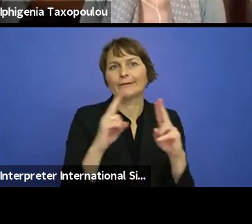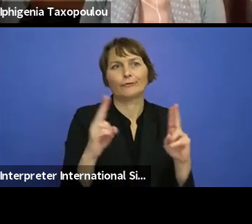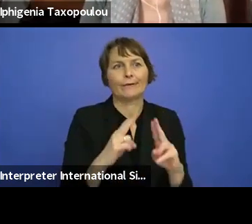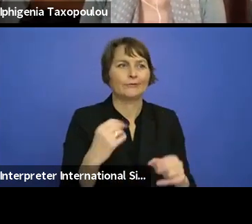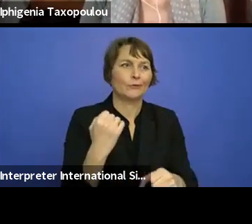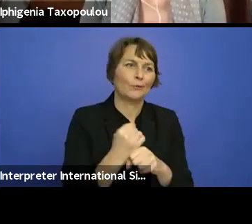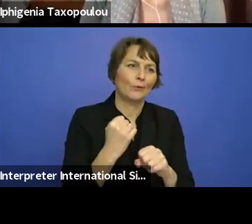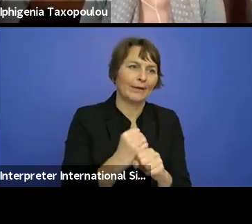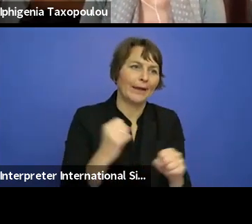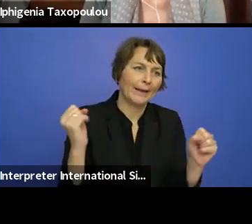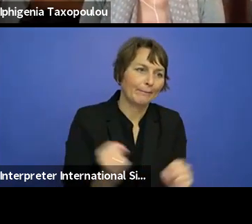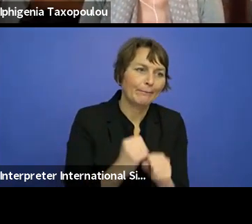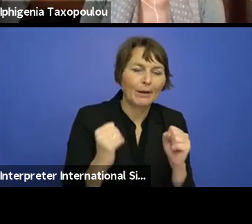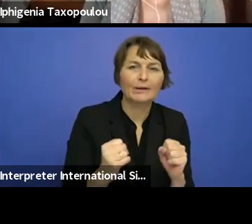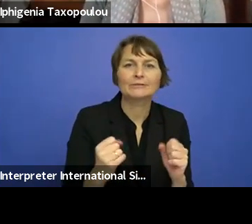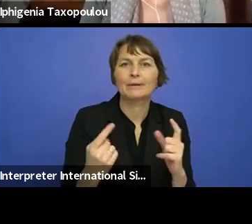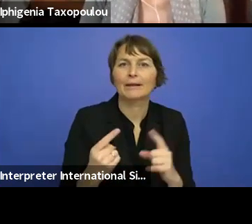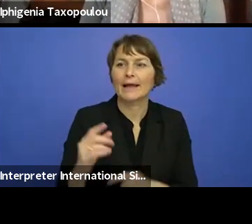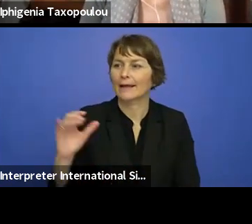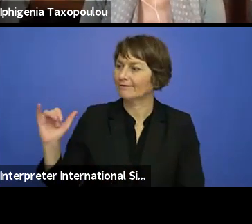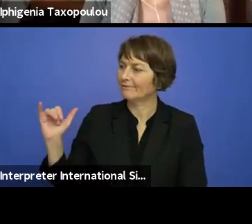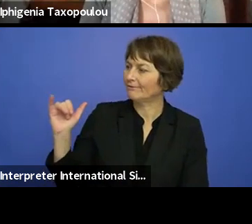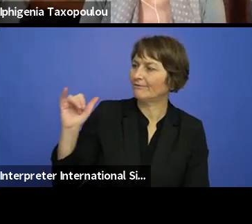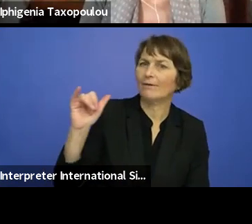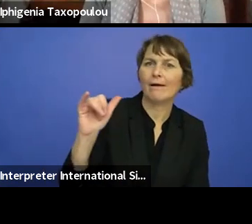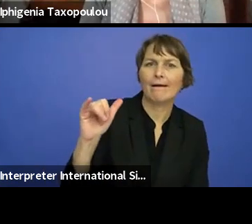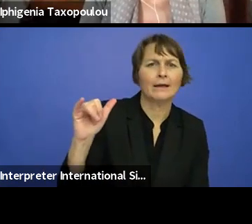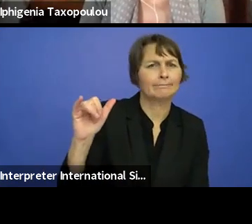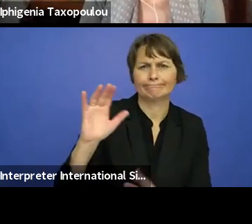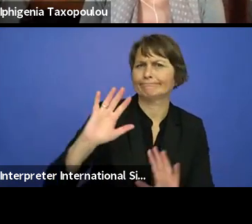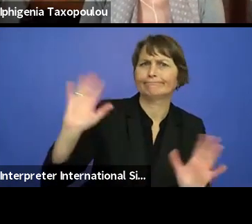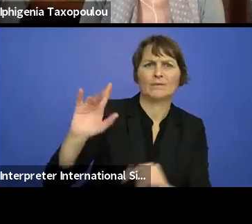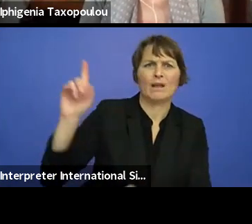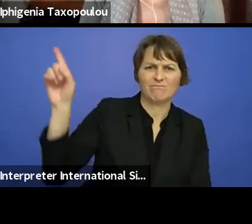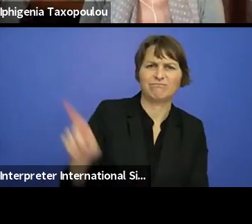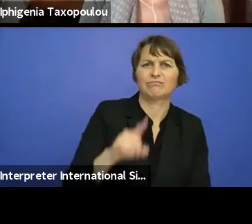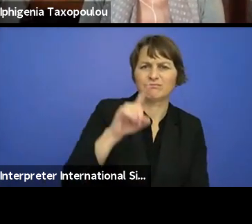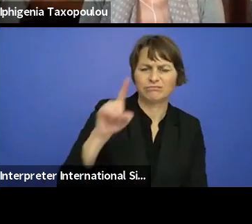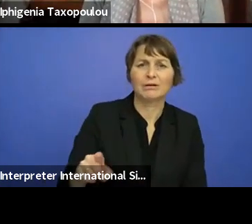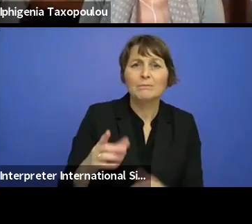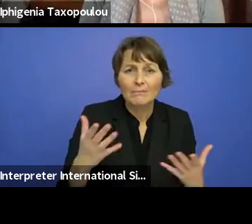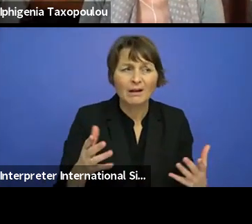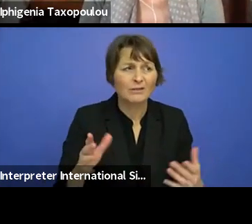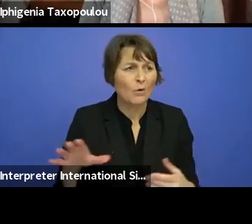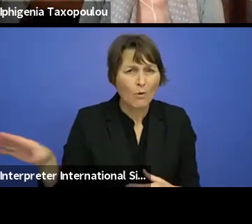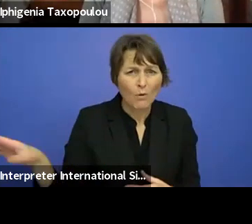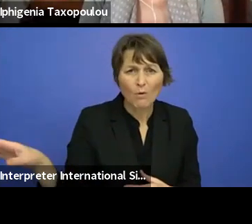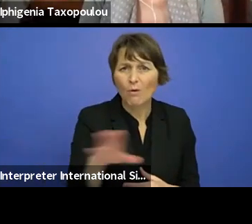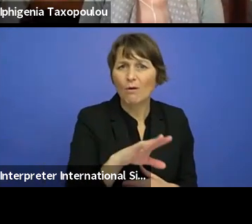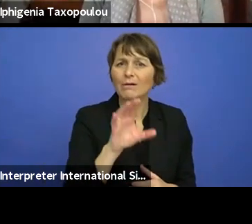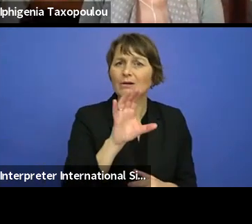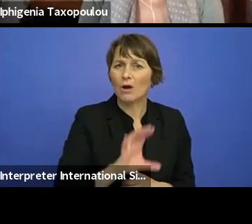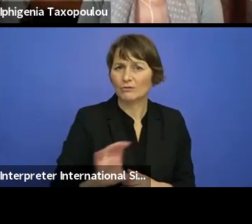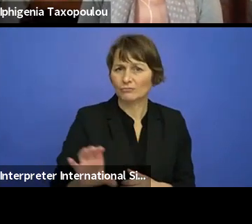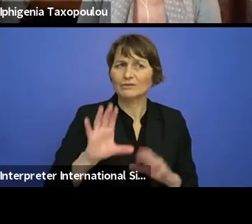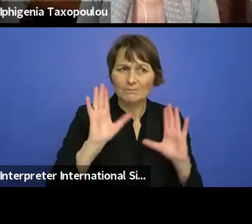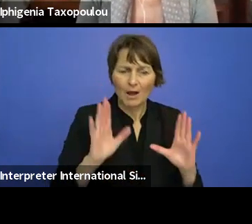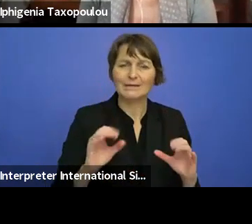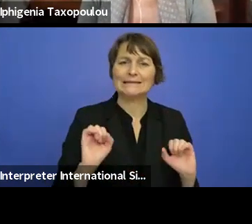have no chance to fly. It's very important for all the countries to exchange. For example, I was